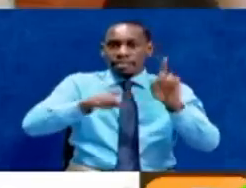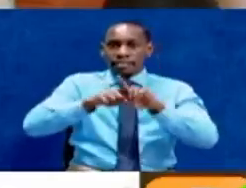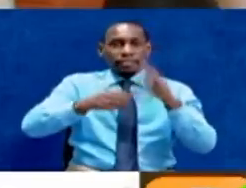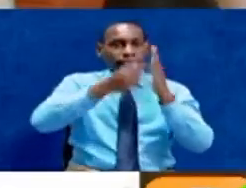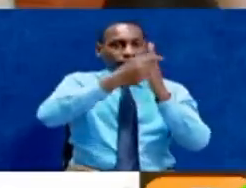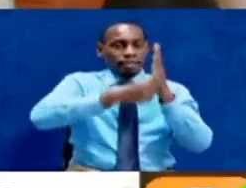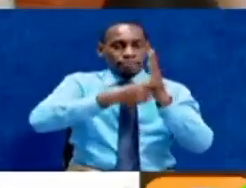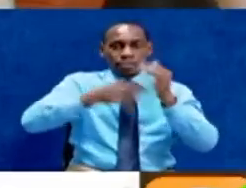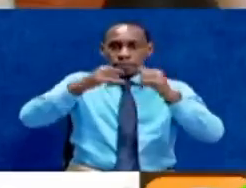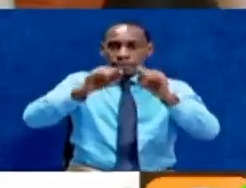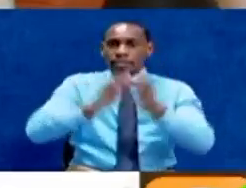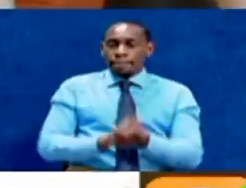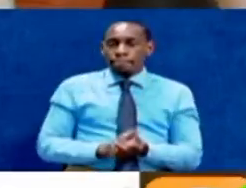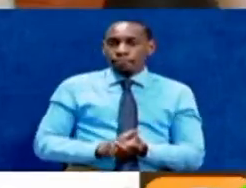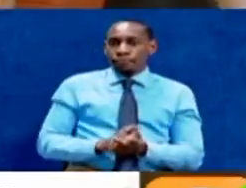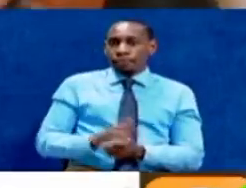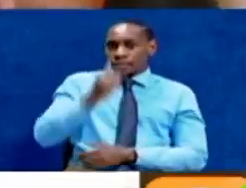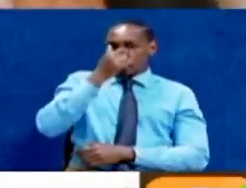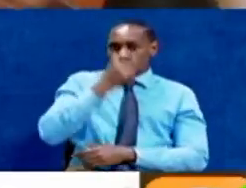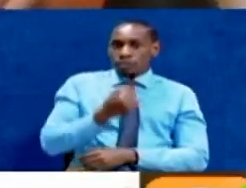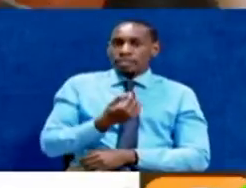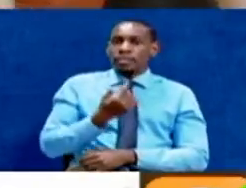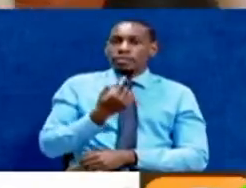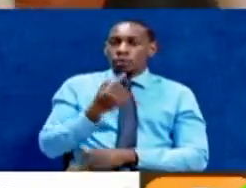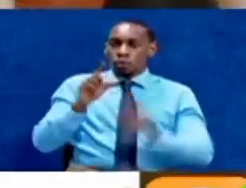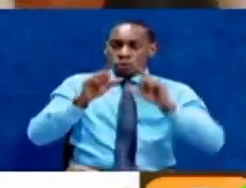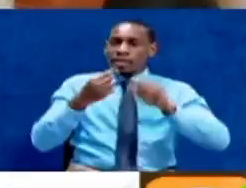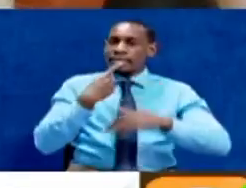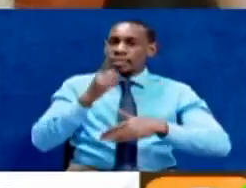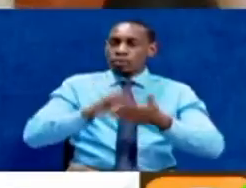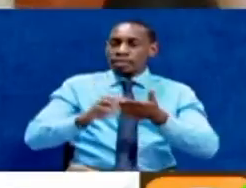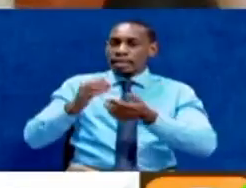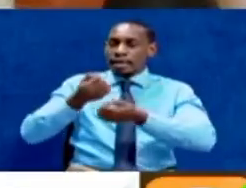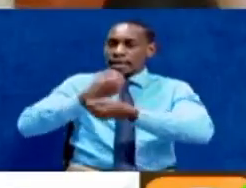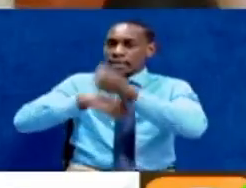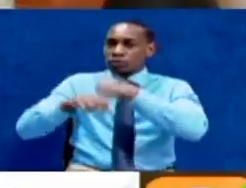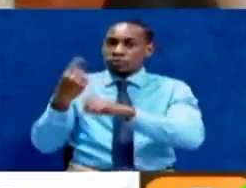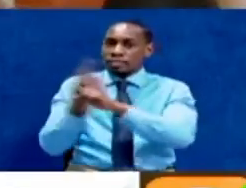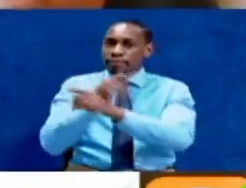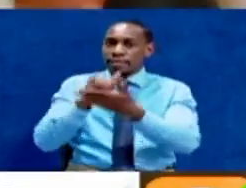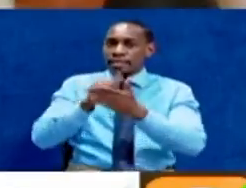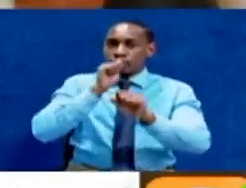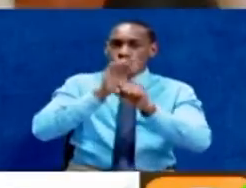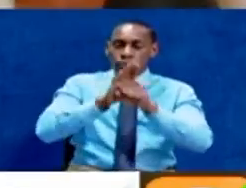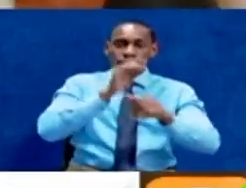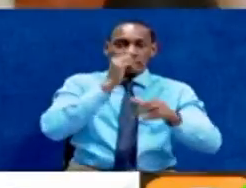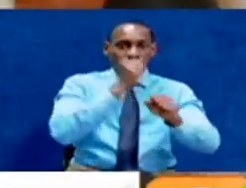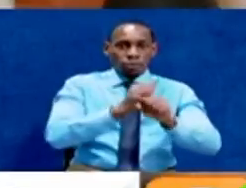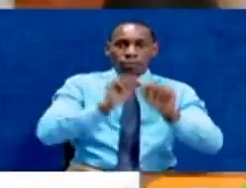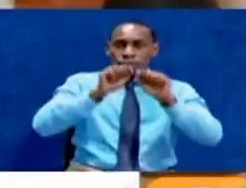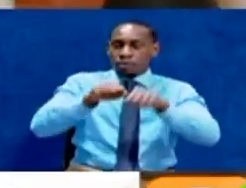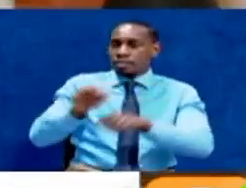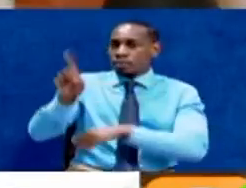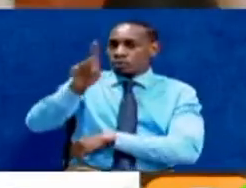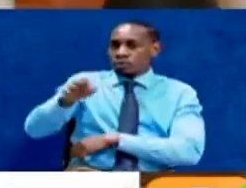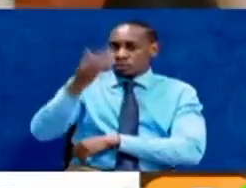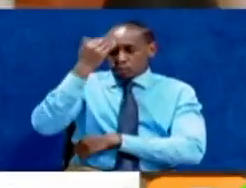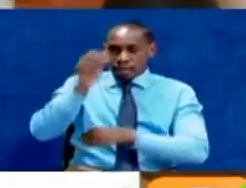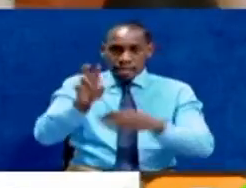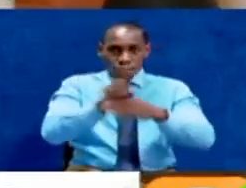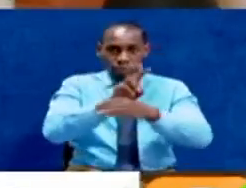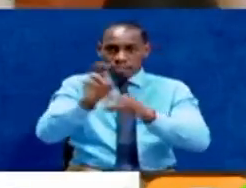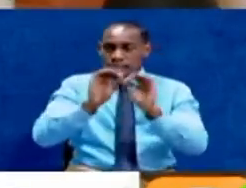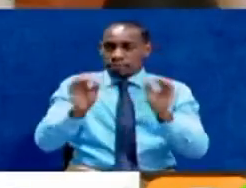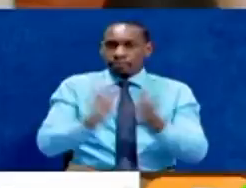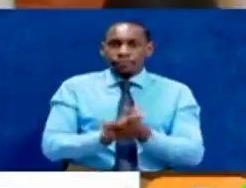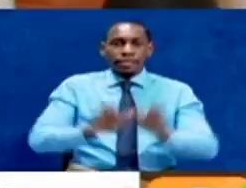manifesto he's implementing. I wish we are saying that what he is doing is not what he promised he was going to do. Then you could actually be asking, yes, why aren't you oversighting them?